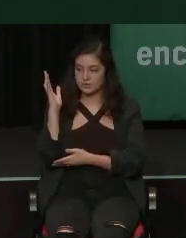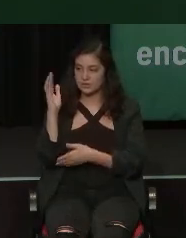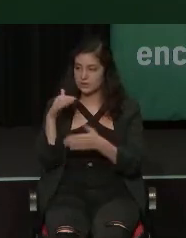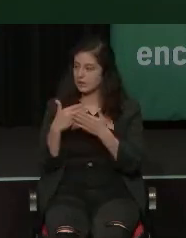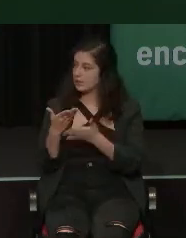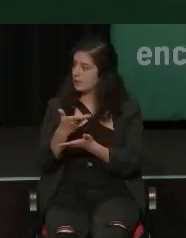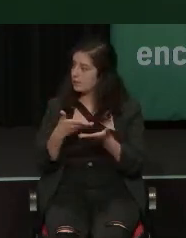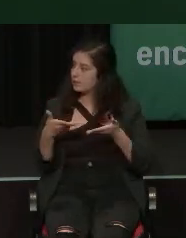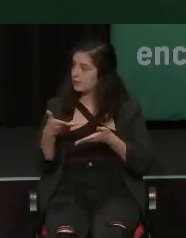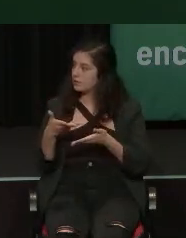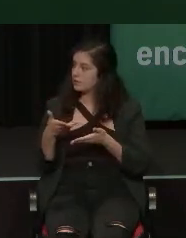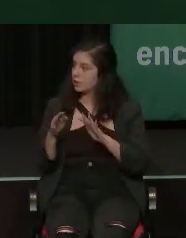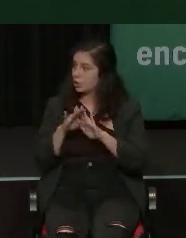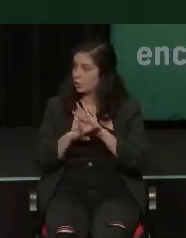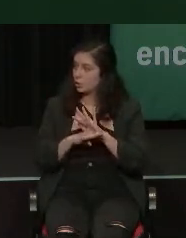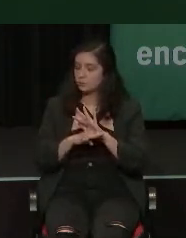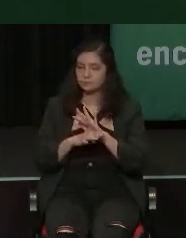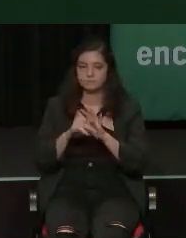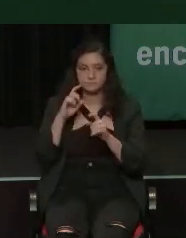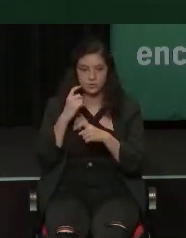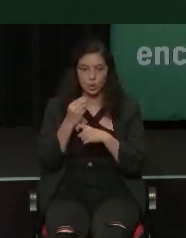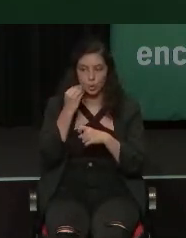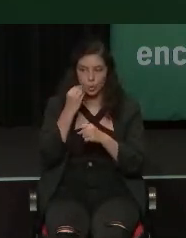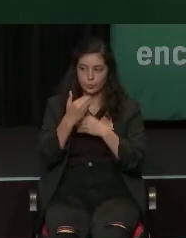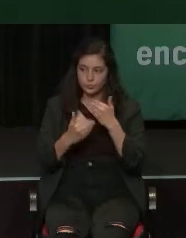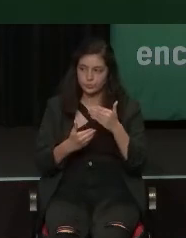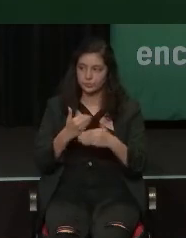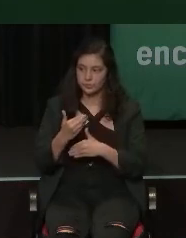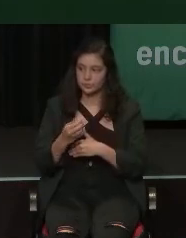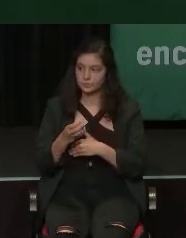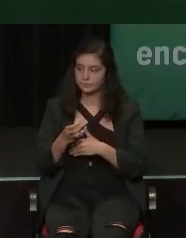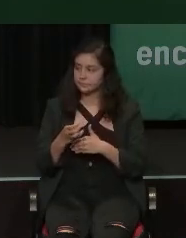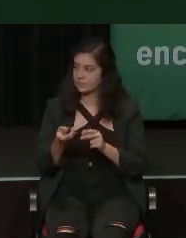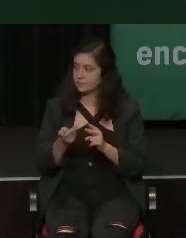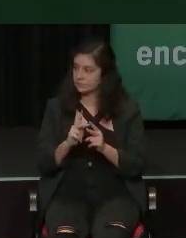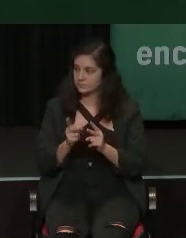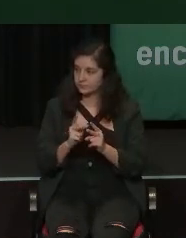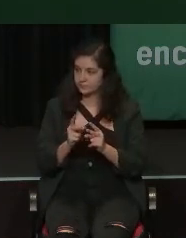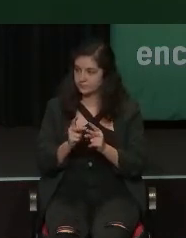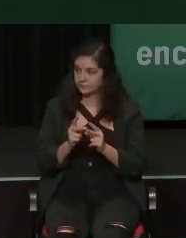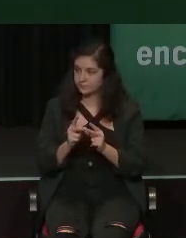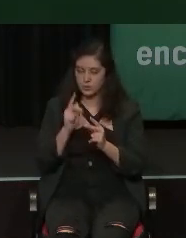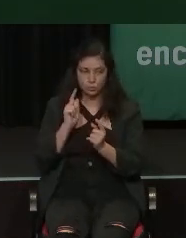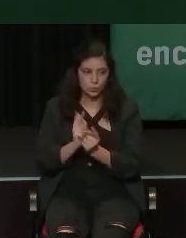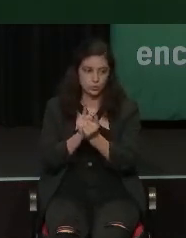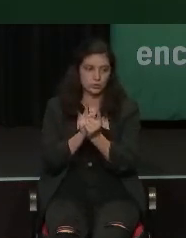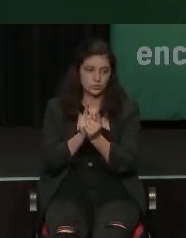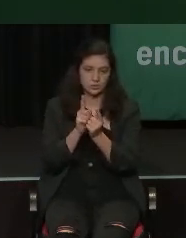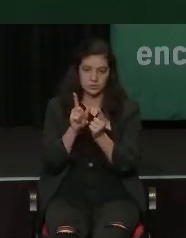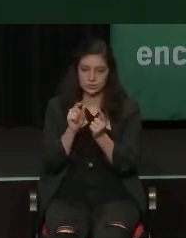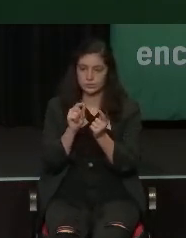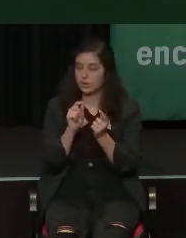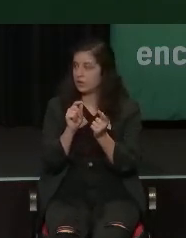bilateral consultations on how to enhance our bilateral meetings and